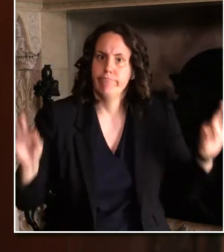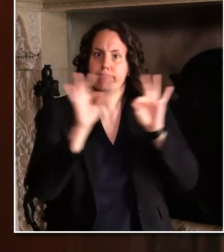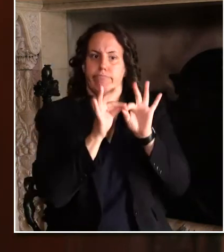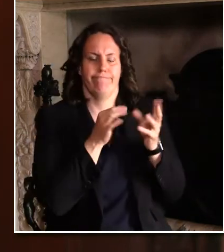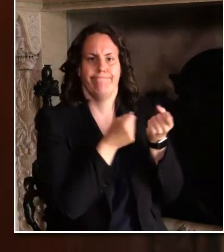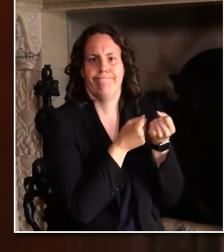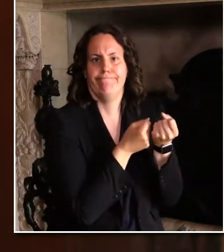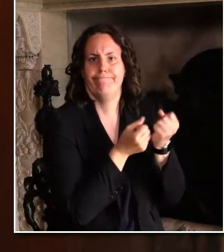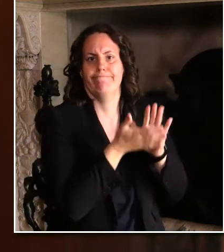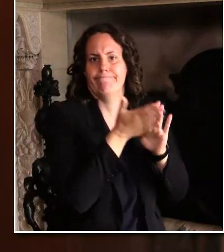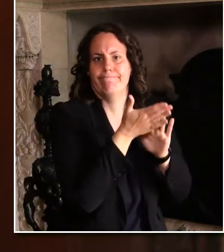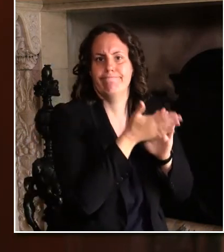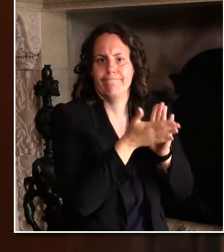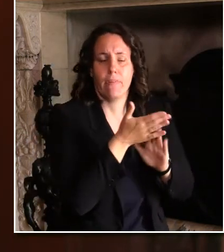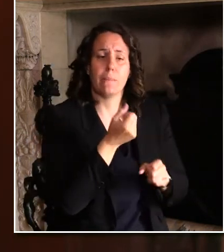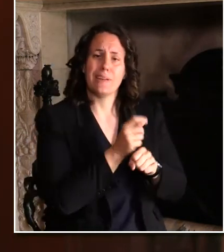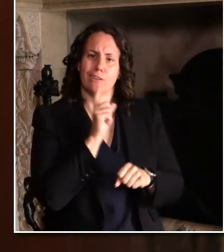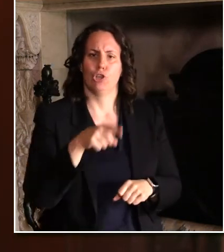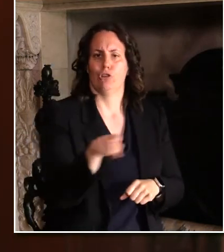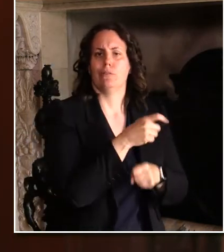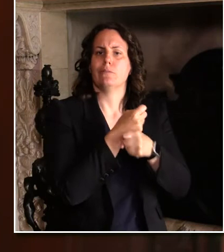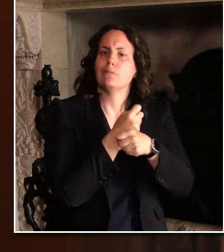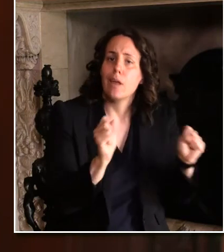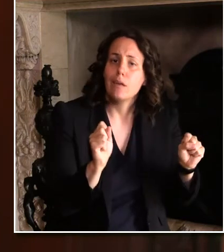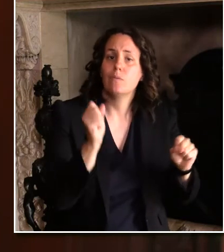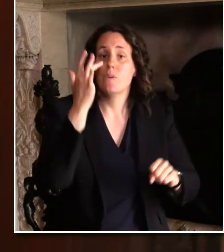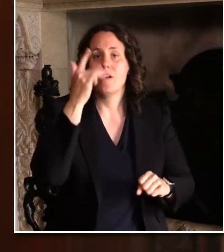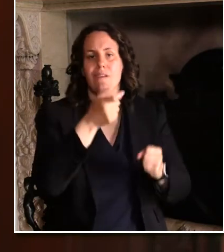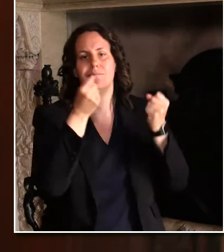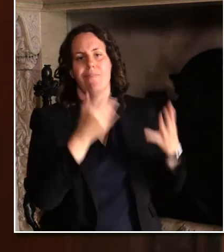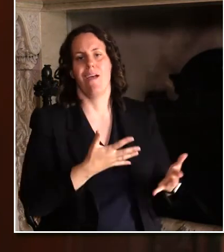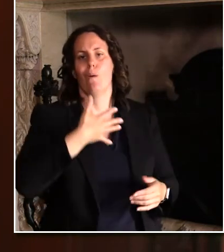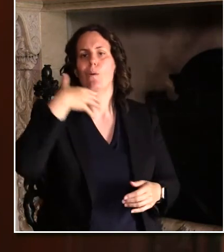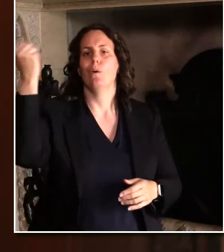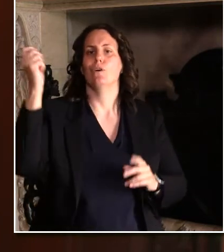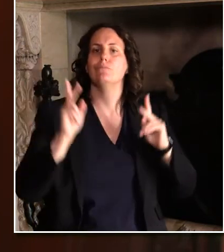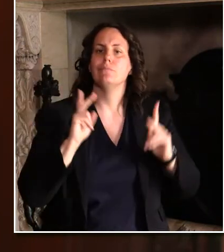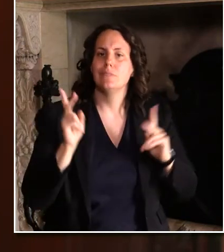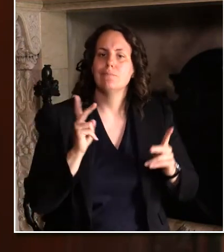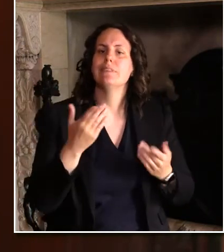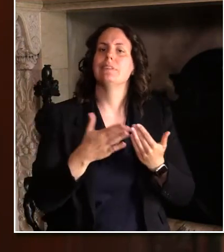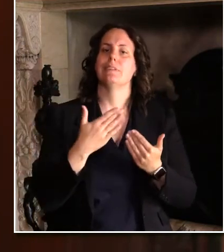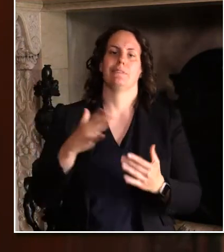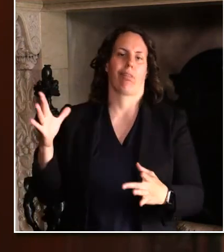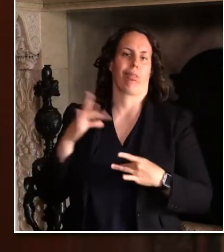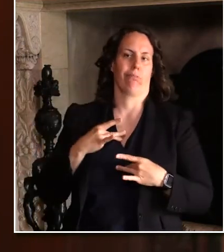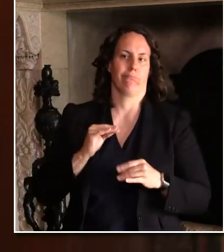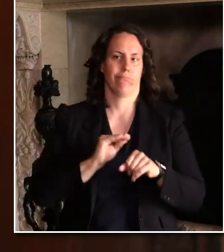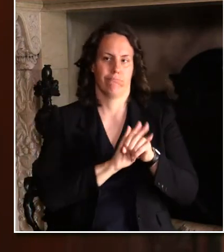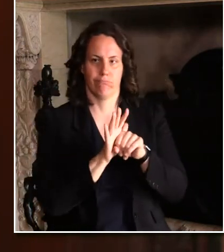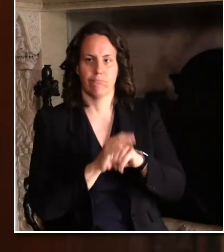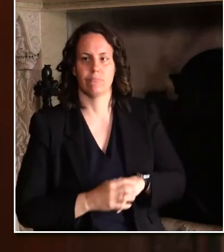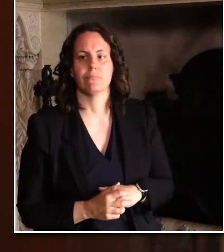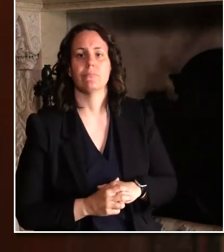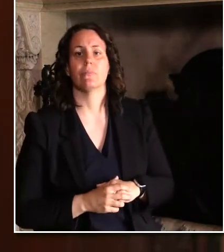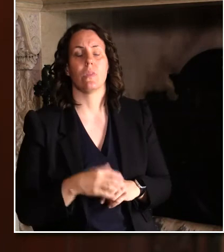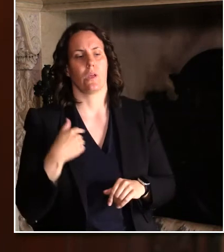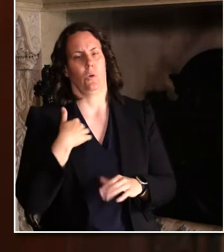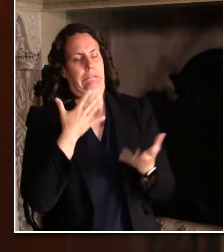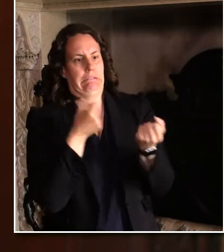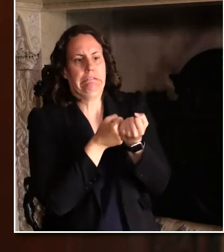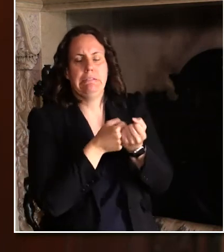of our most vulnerable Wisconsinites, and we want to support their efforts during this pandemic. The program will be administered in